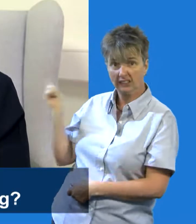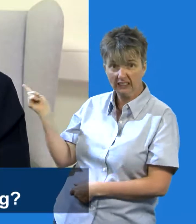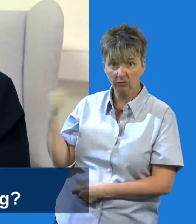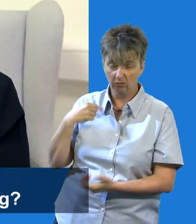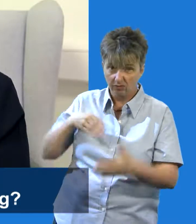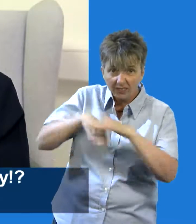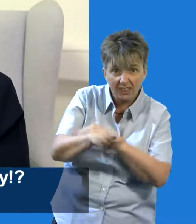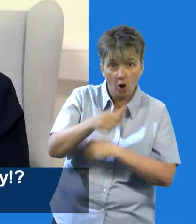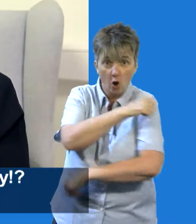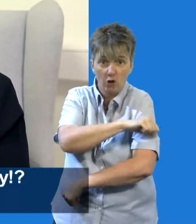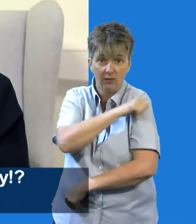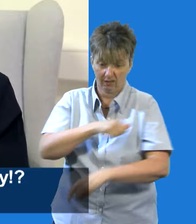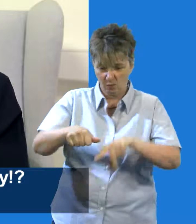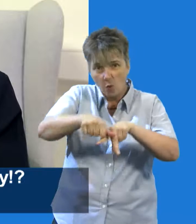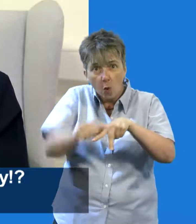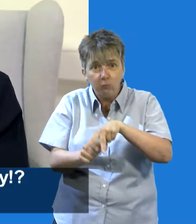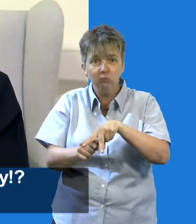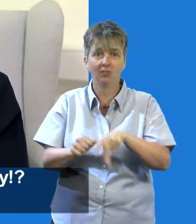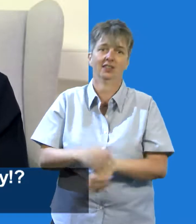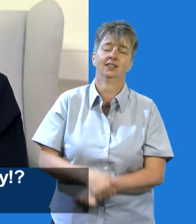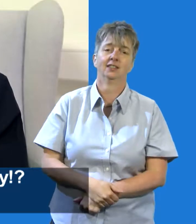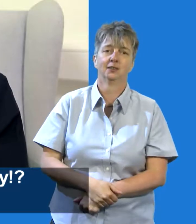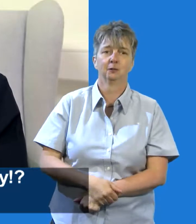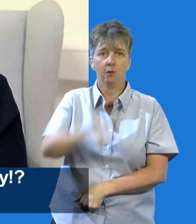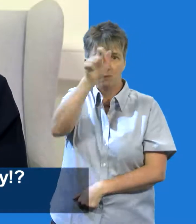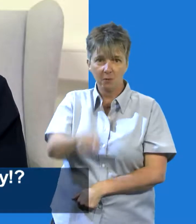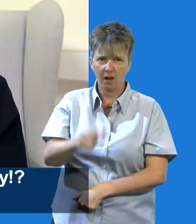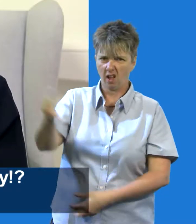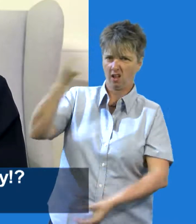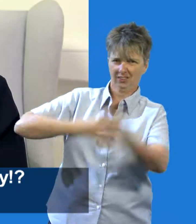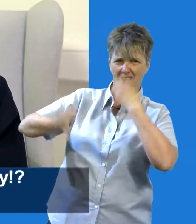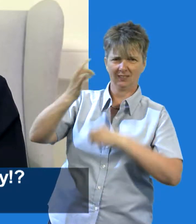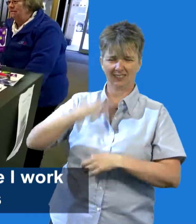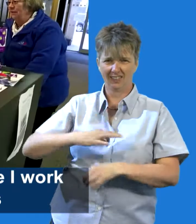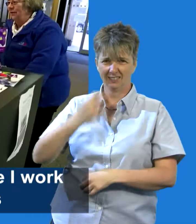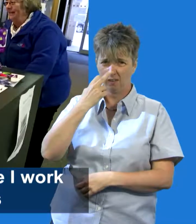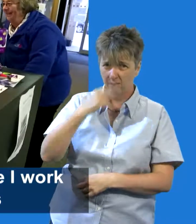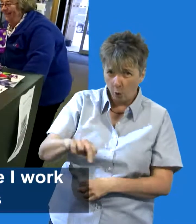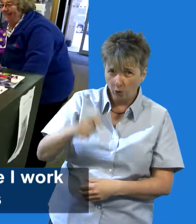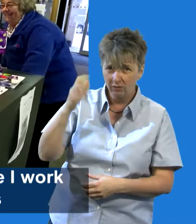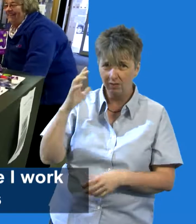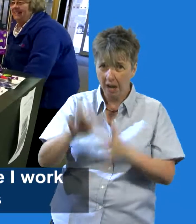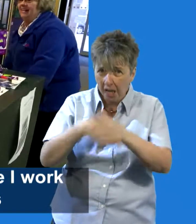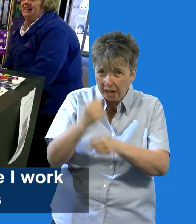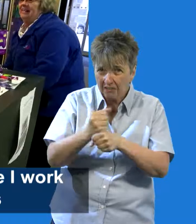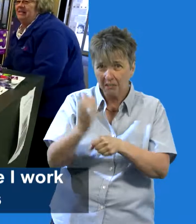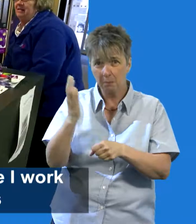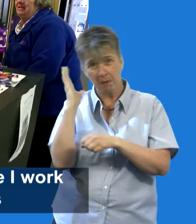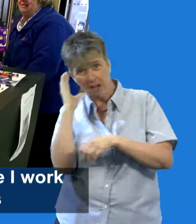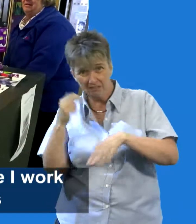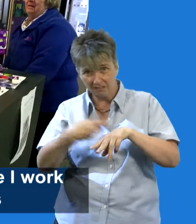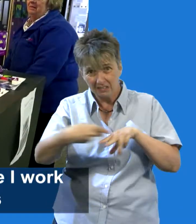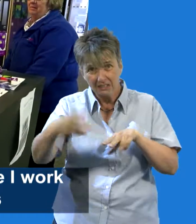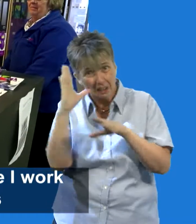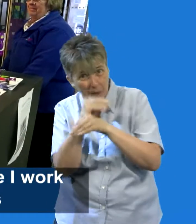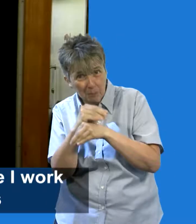bed in your leg? Do you wear this? I go, why? Does it worry you? I watch people come